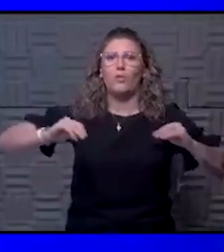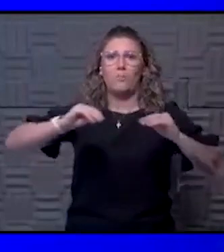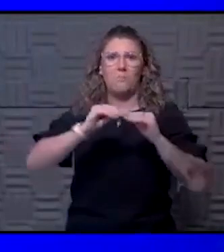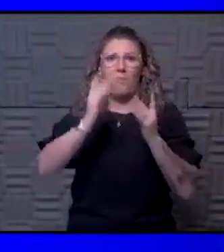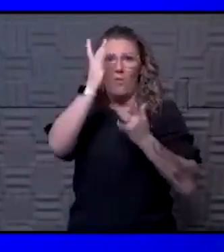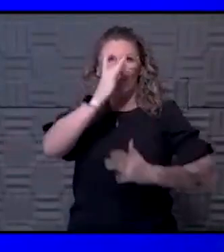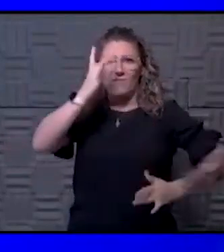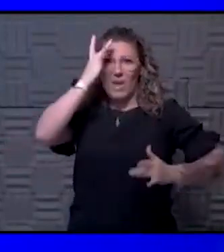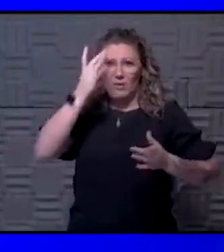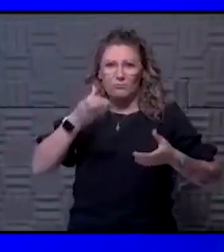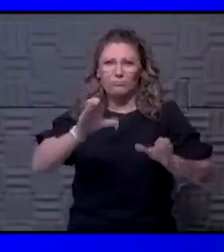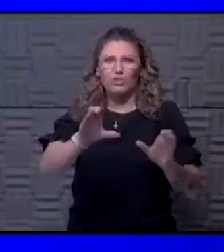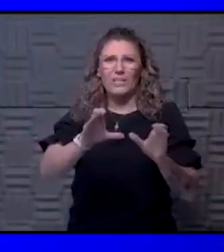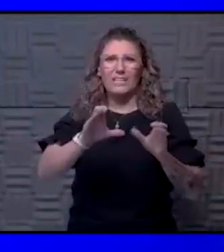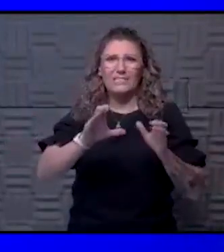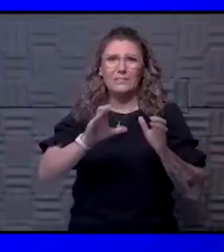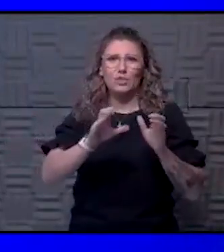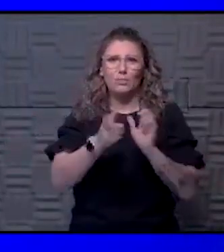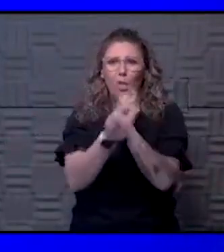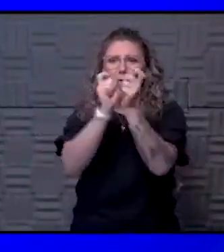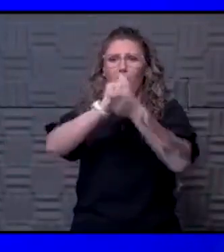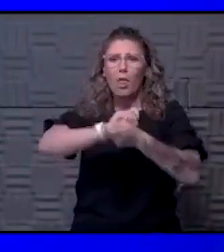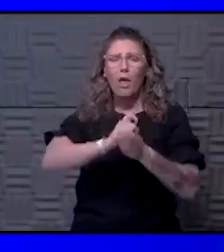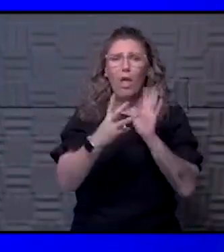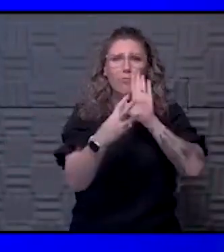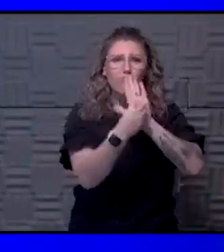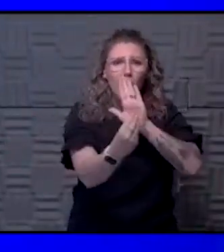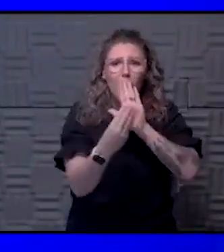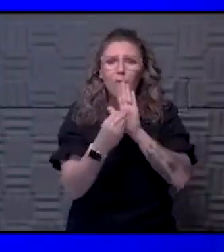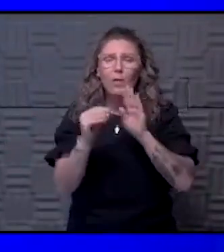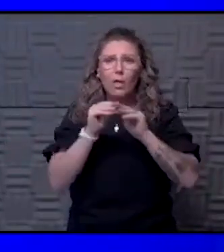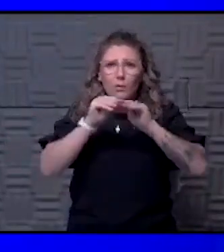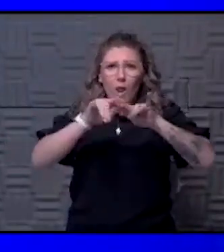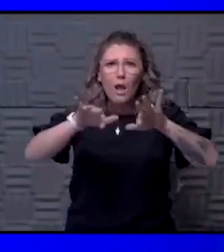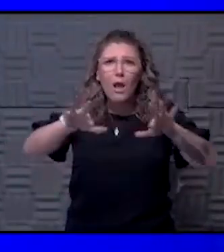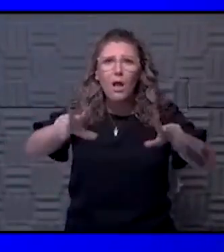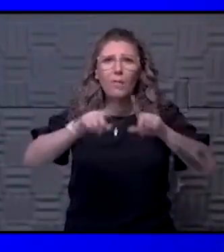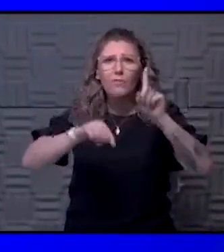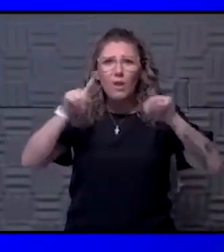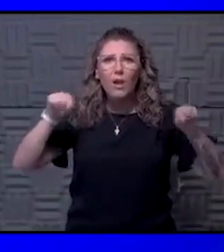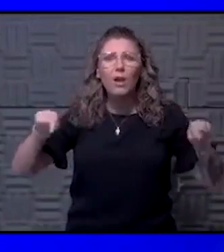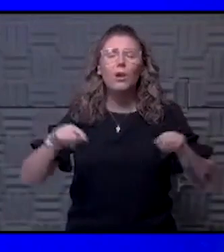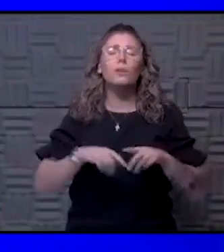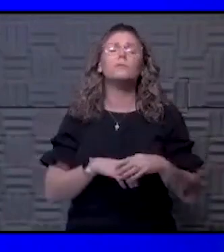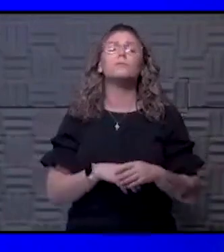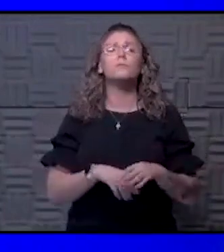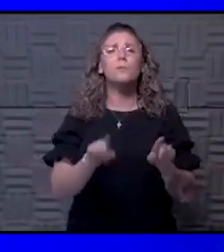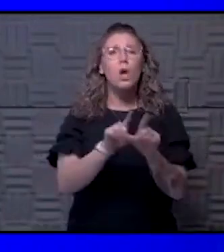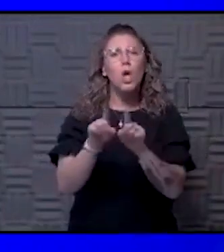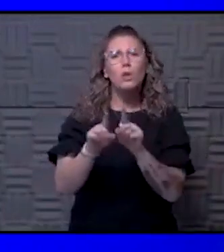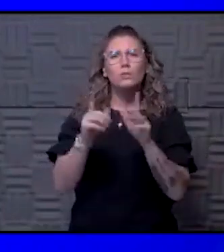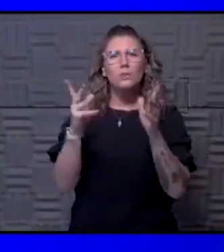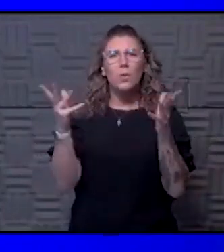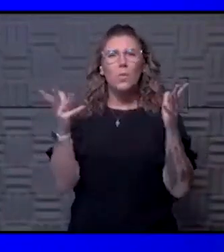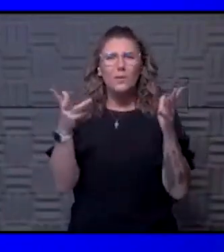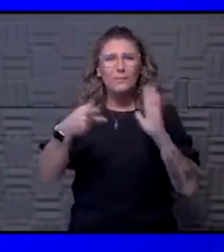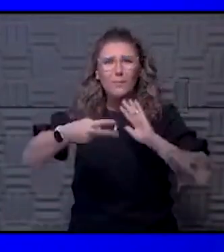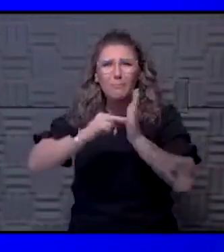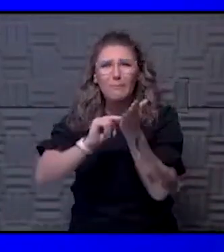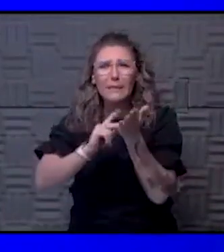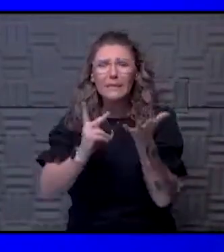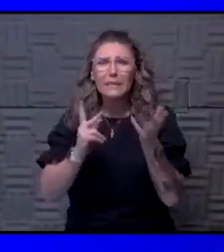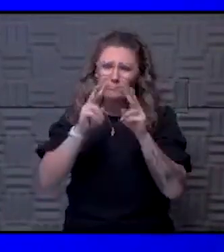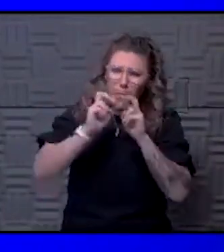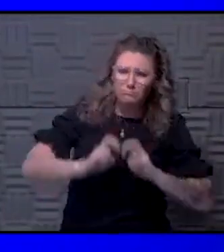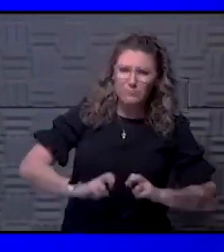have those chance to mutate and replicate and cause those variants. But we need to also look at what is the narrative of this. So, yes,